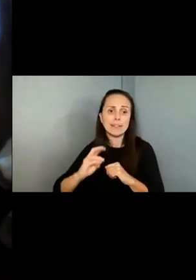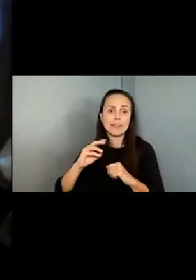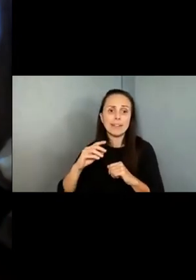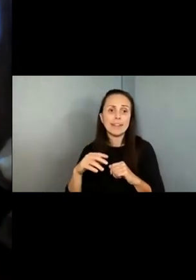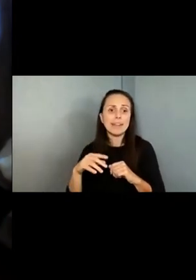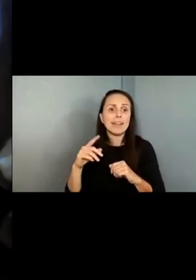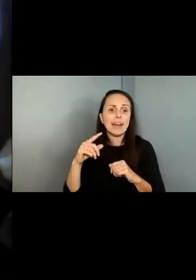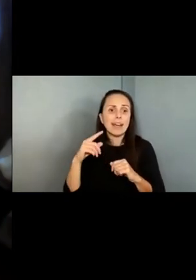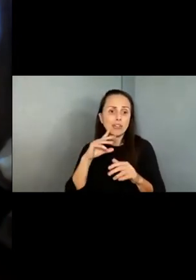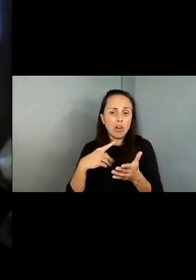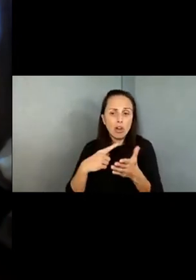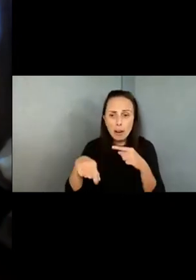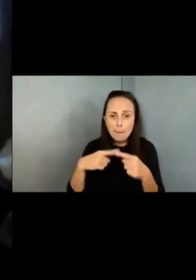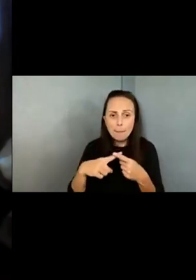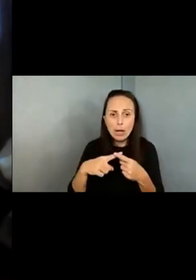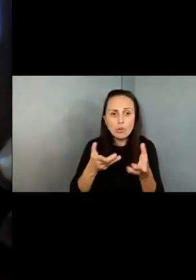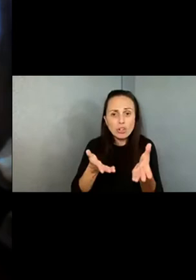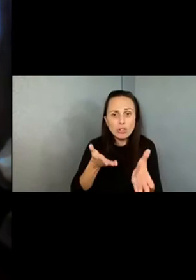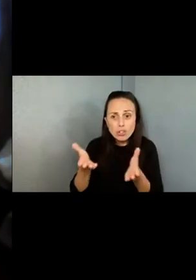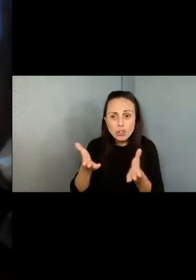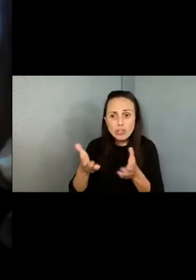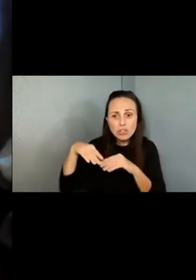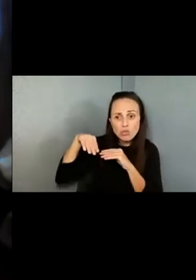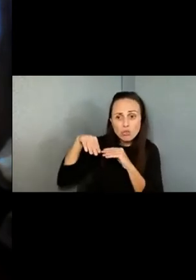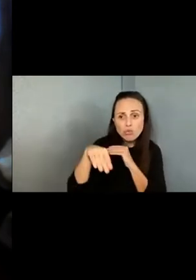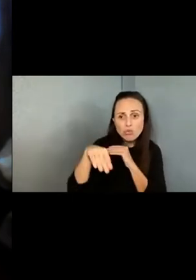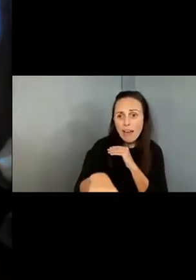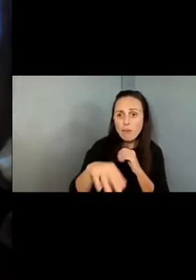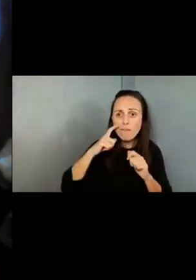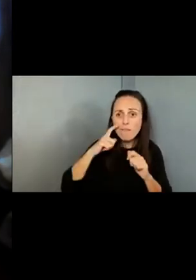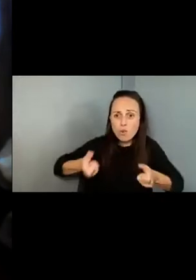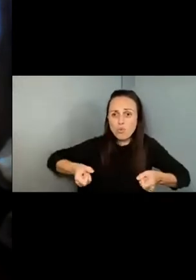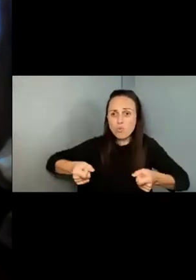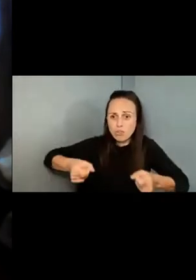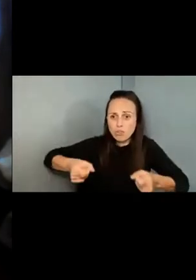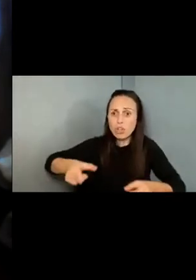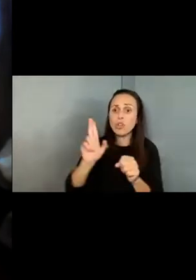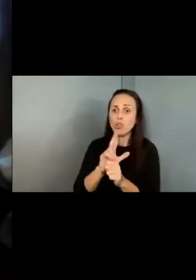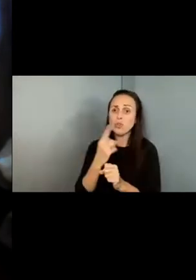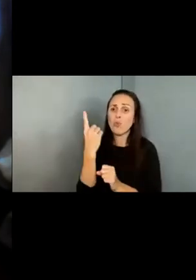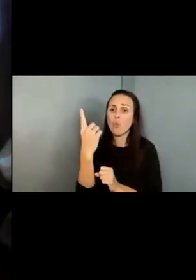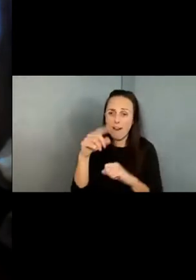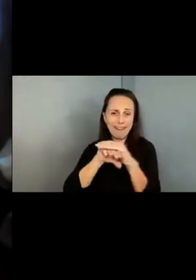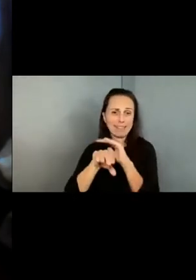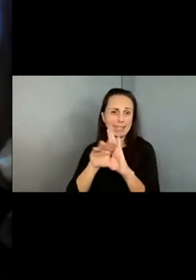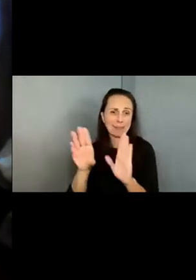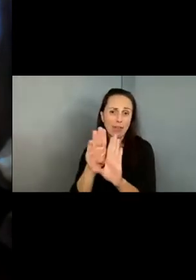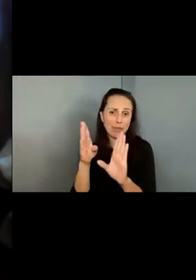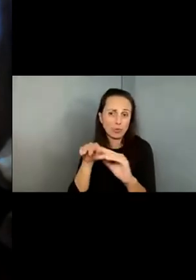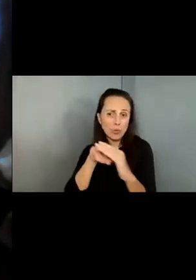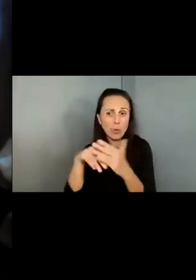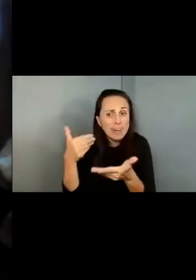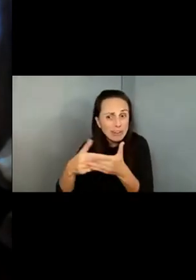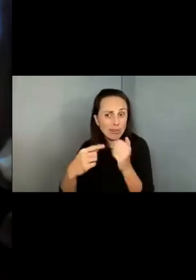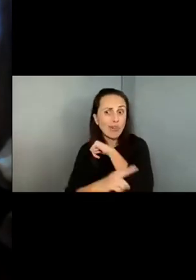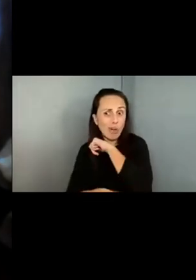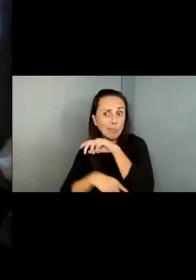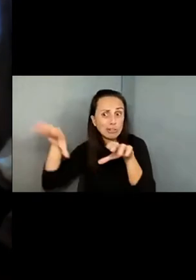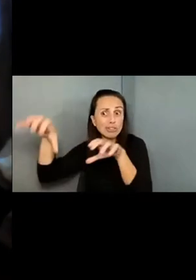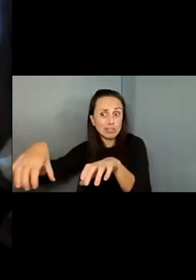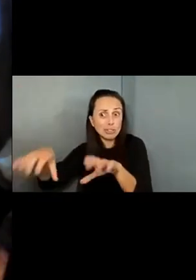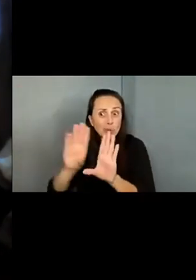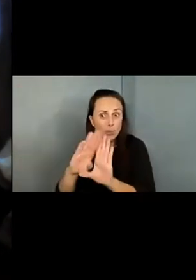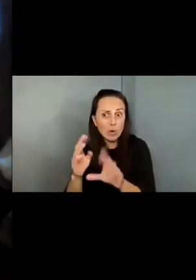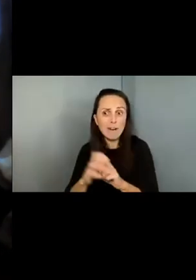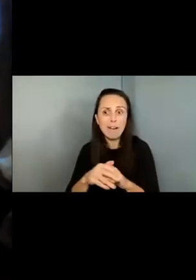service driveway that I have to take my wheelchair down in order to use my department's single accessible entrance next to the dumpster. I could